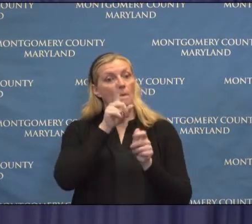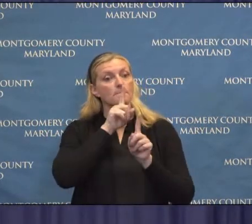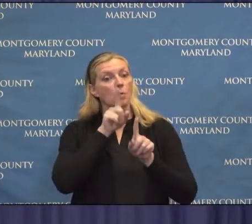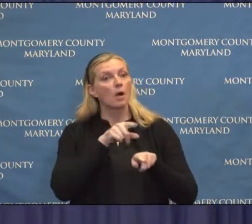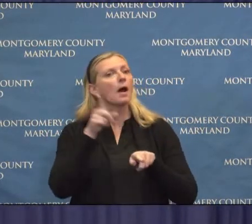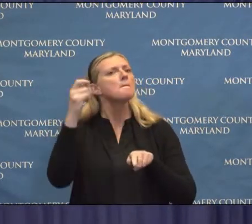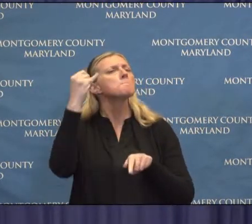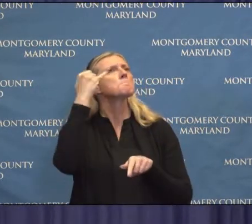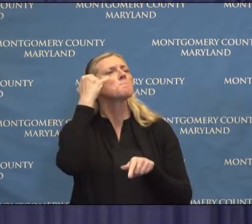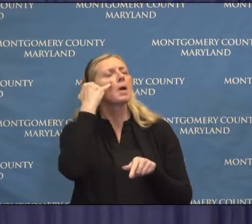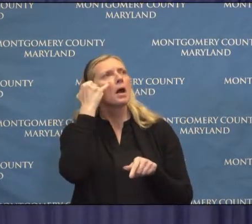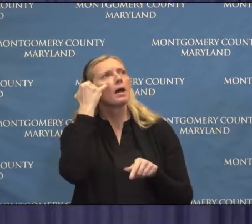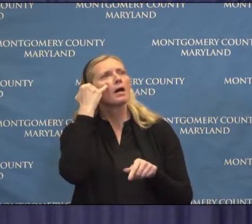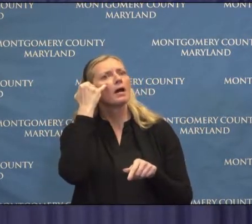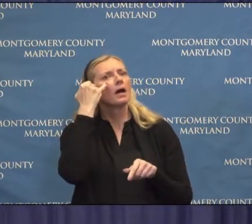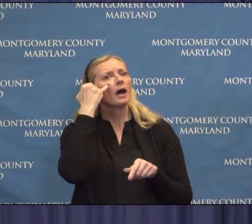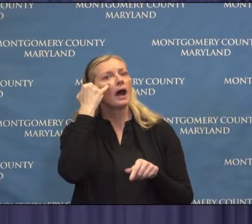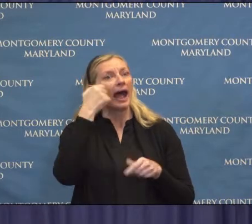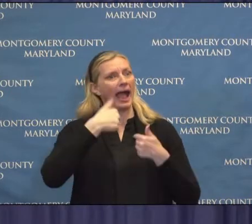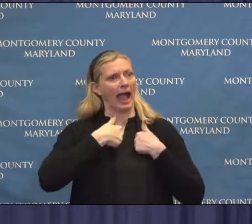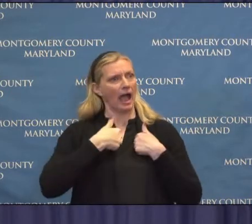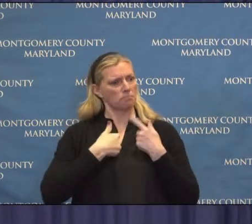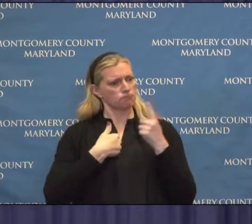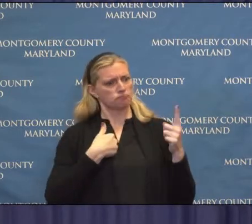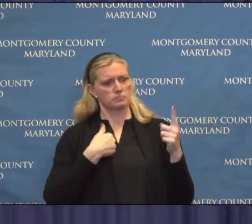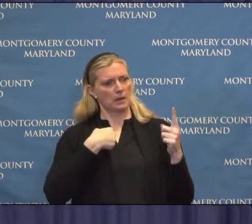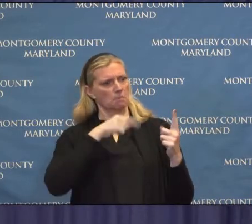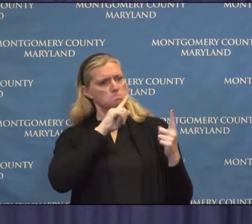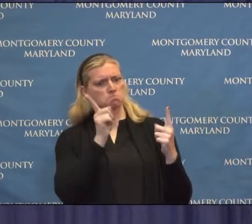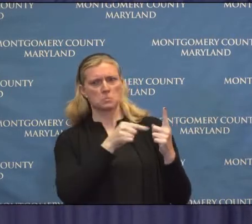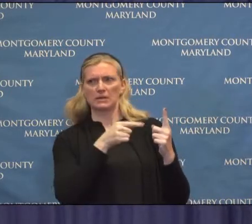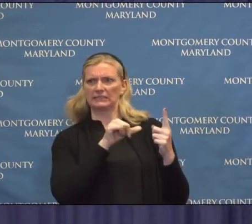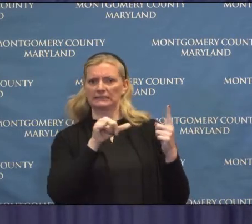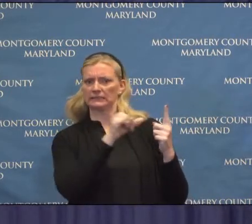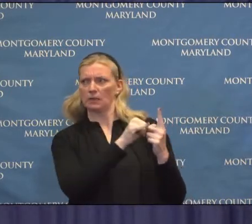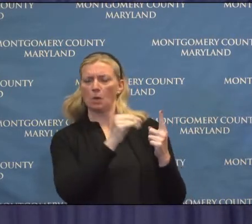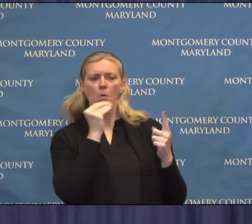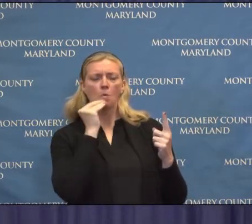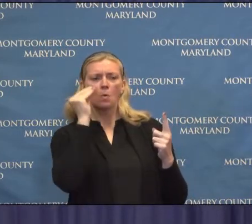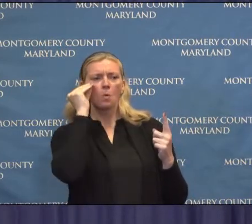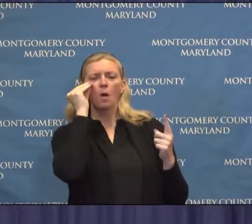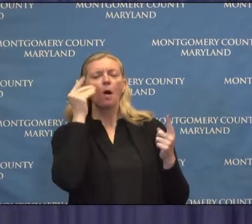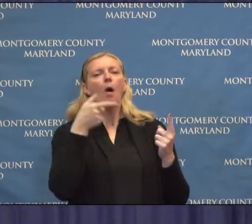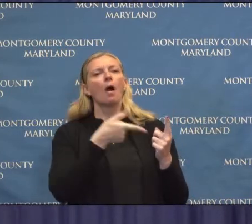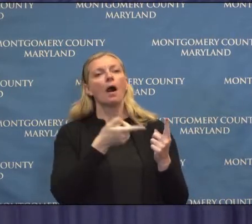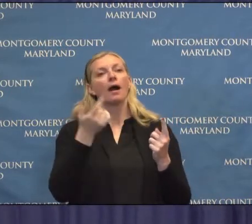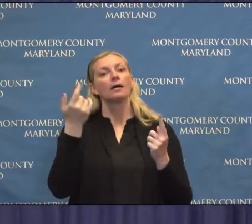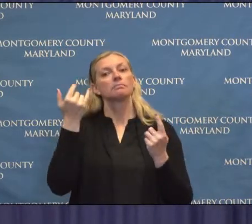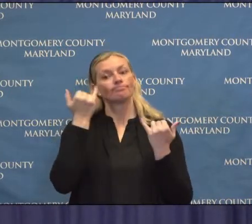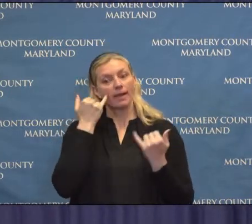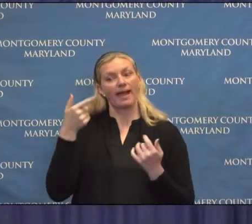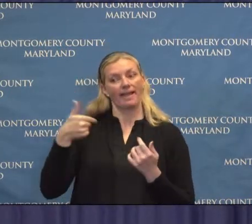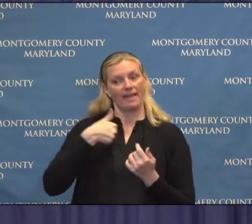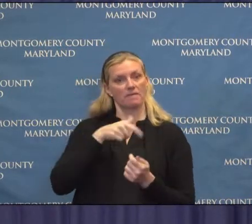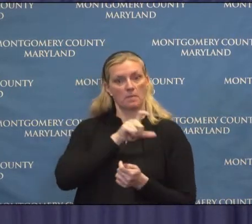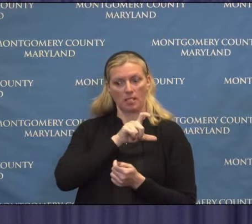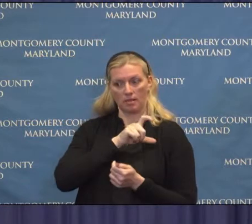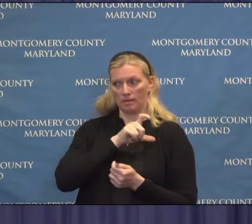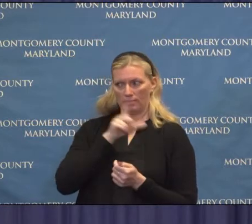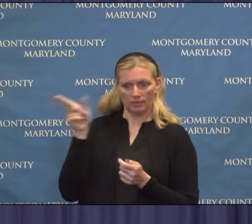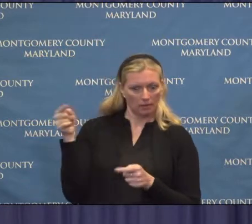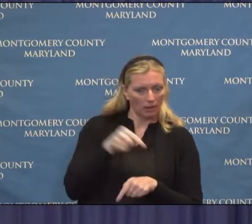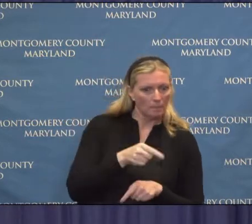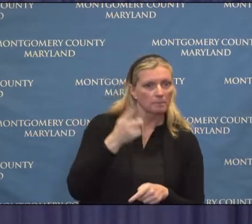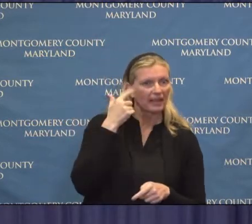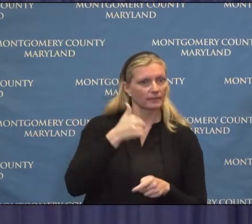are stopped during the stay-at-home order. How will this be handled by law enforcement, and is it mandatory to carry a letter from